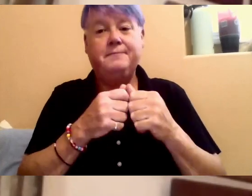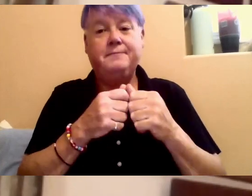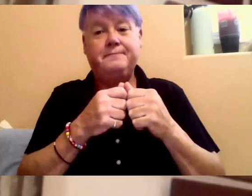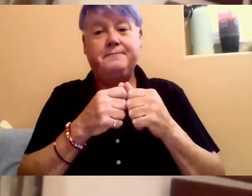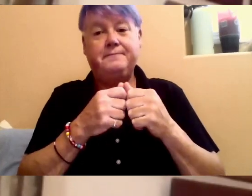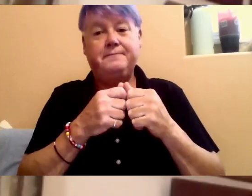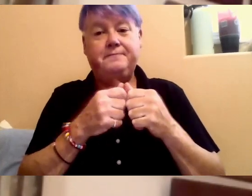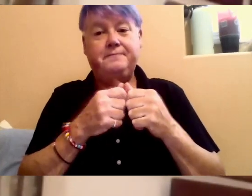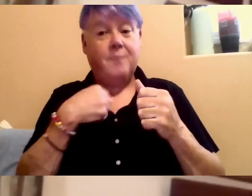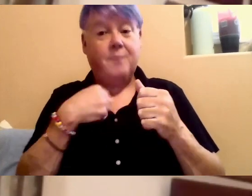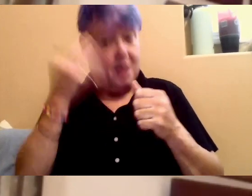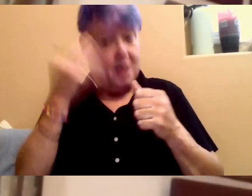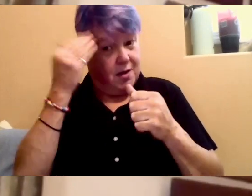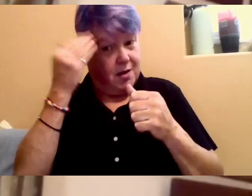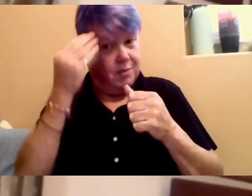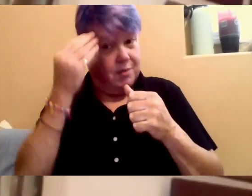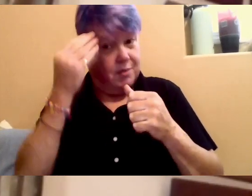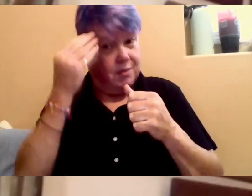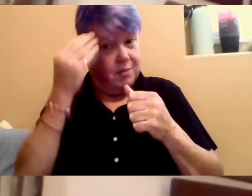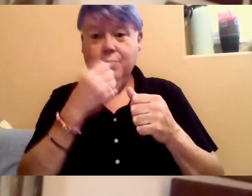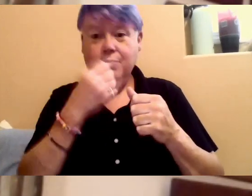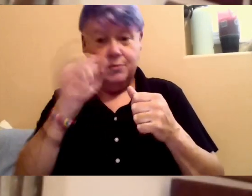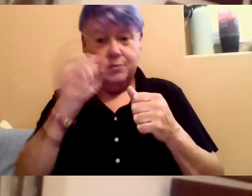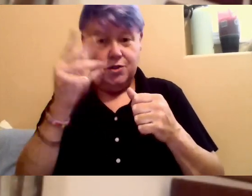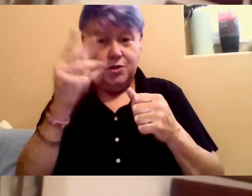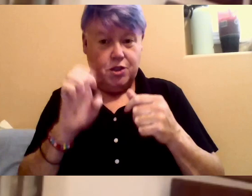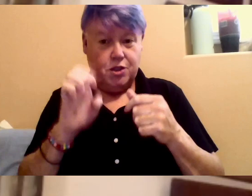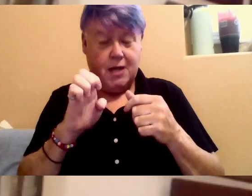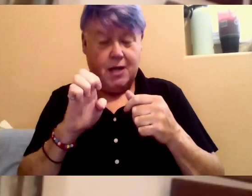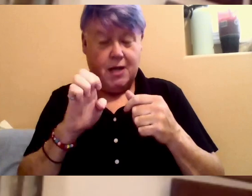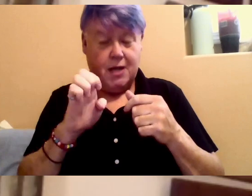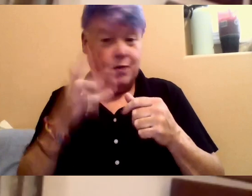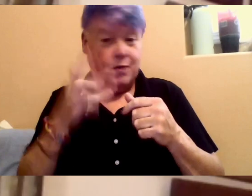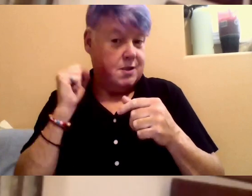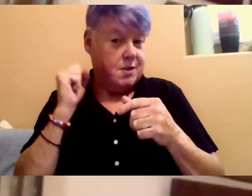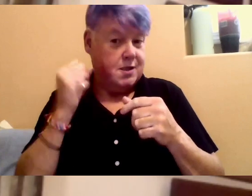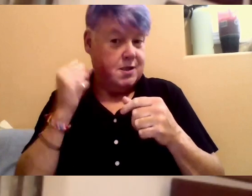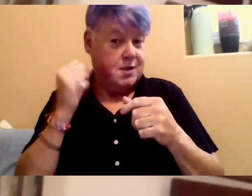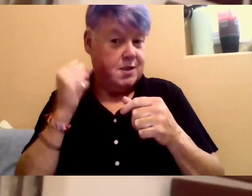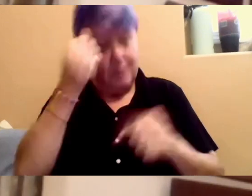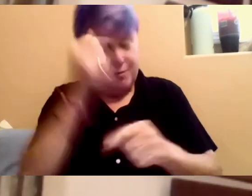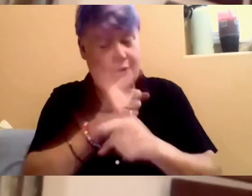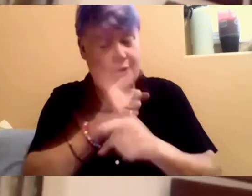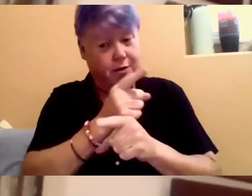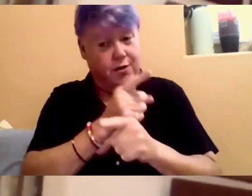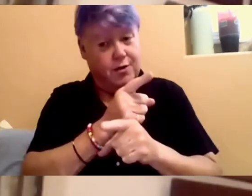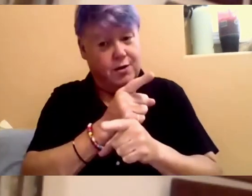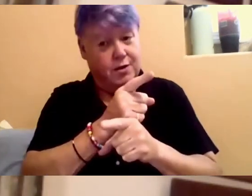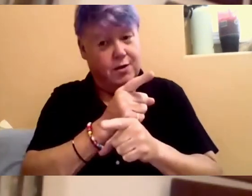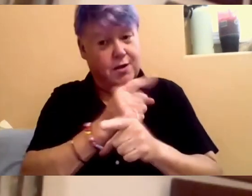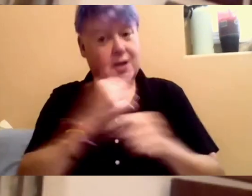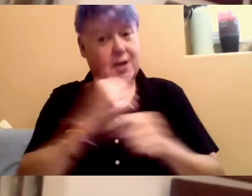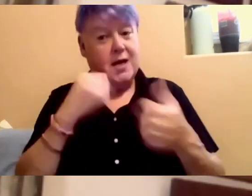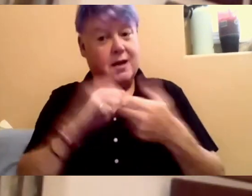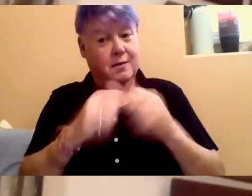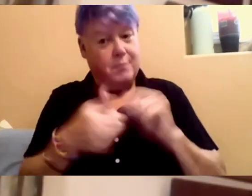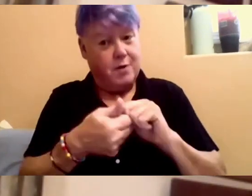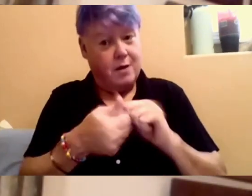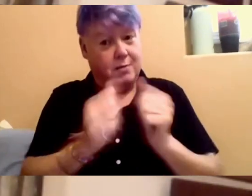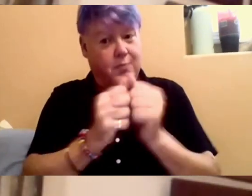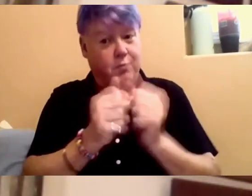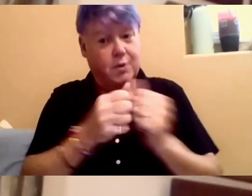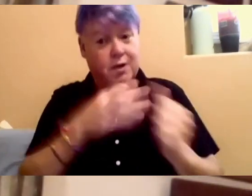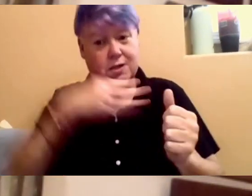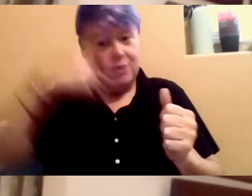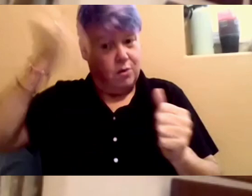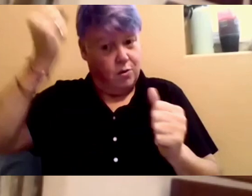I knew who Jake was, all right. I knew the younger brother had a real problem with his older brother, although that